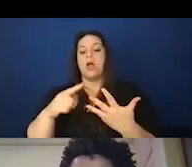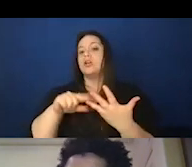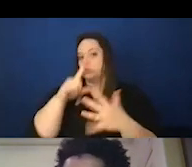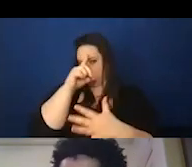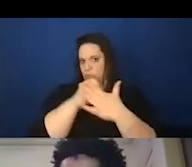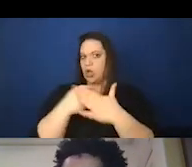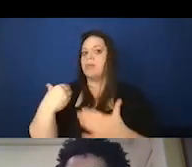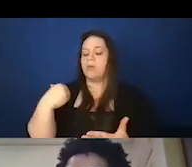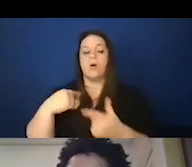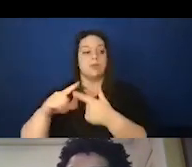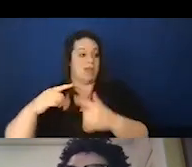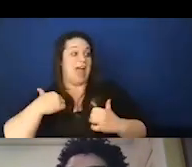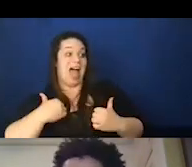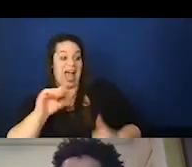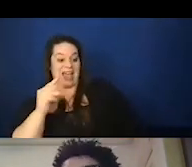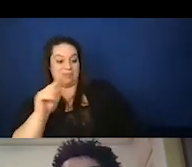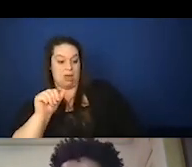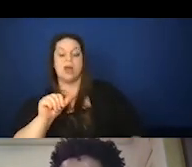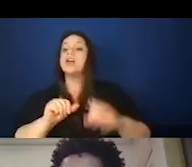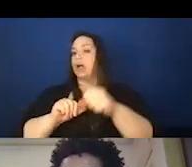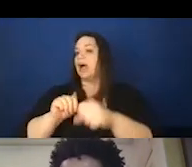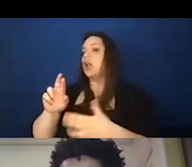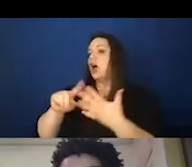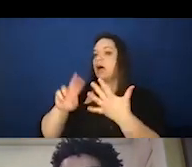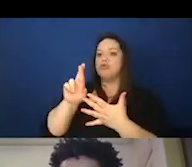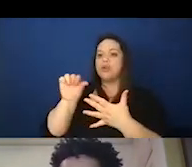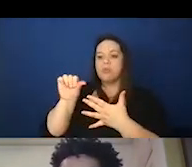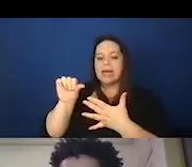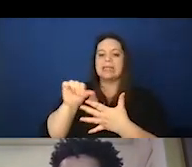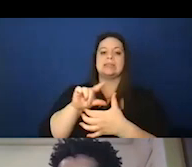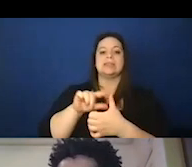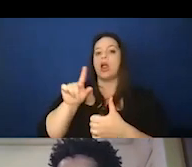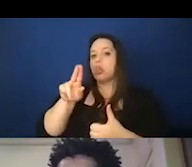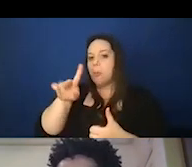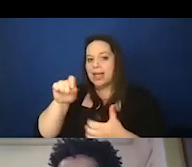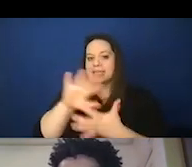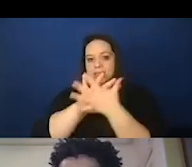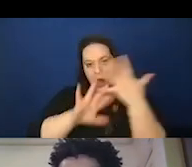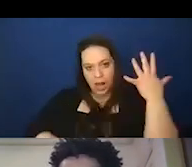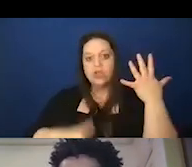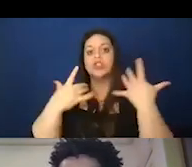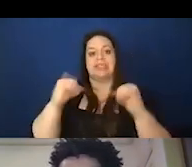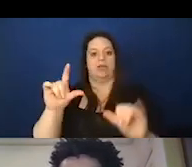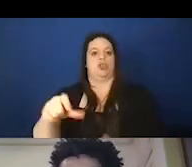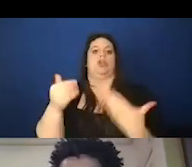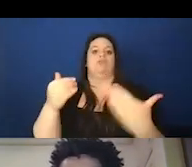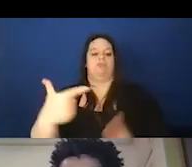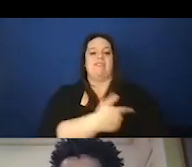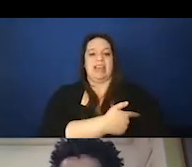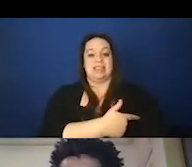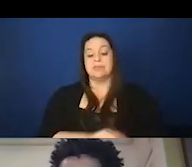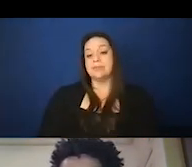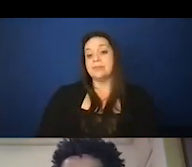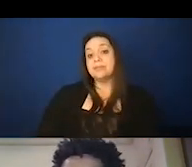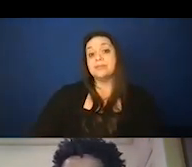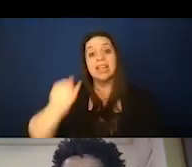those, yes, you should. You have rheumatoid arthritis, you have lupus, you still should get it. Now, what your doctor may do if you have rheumatoid